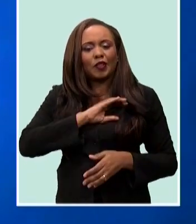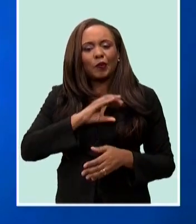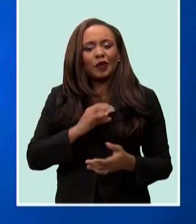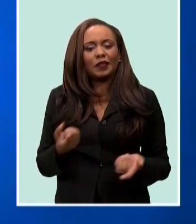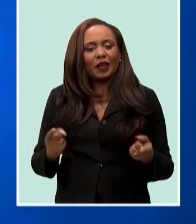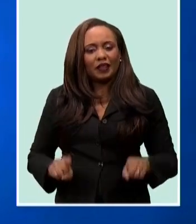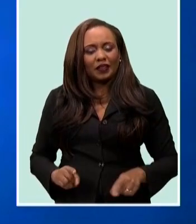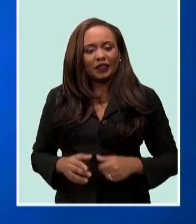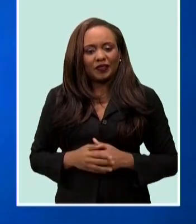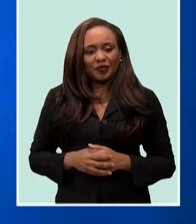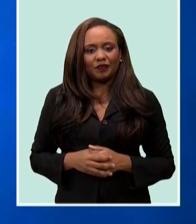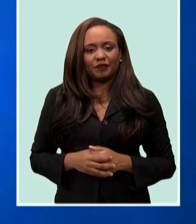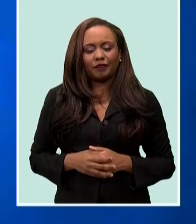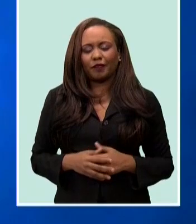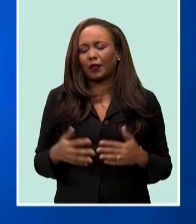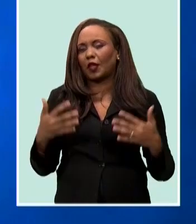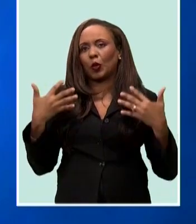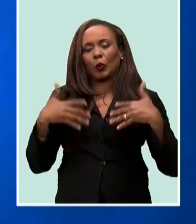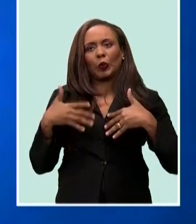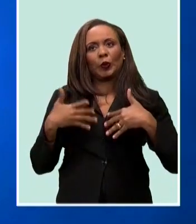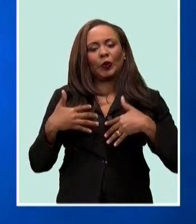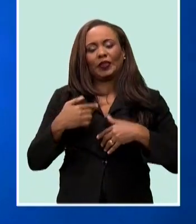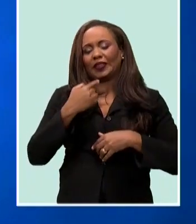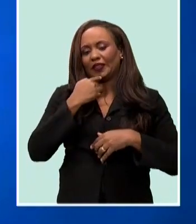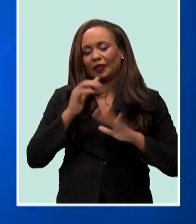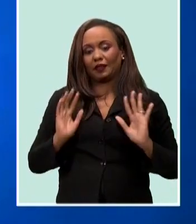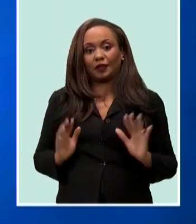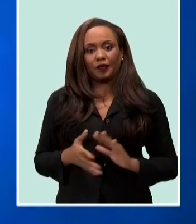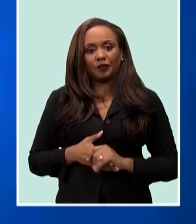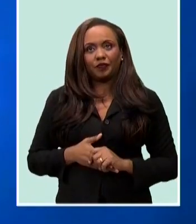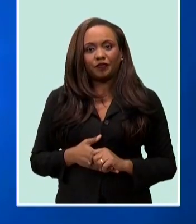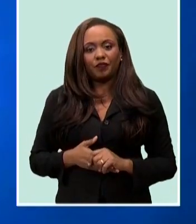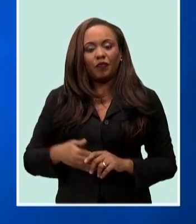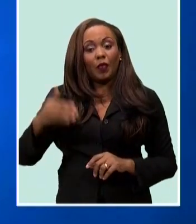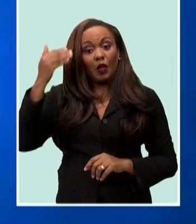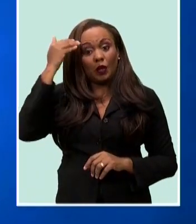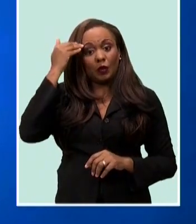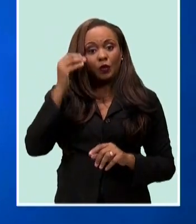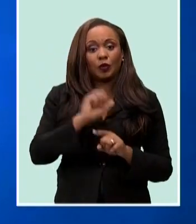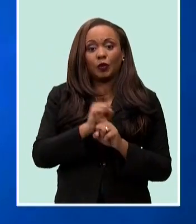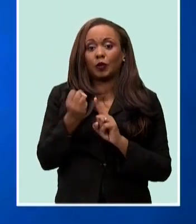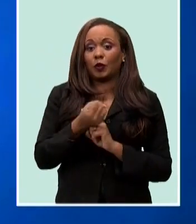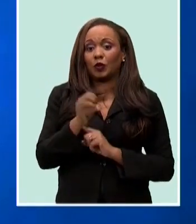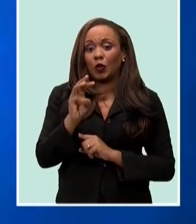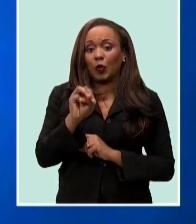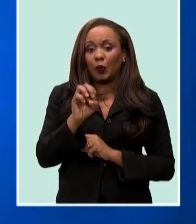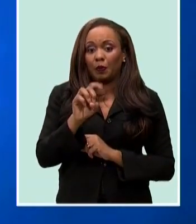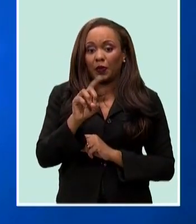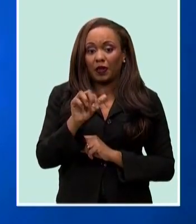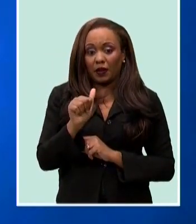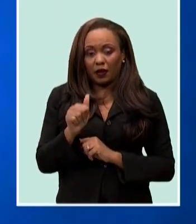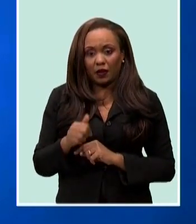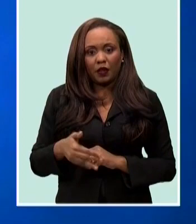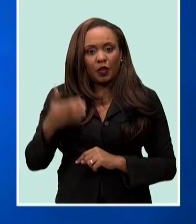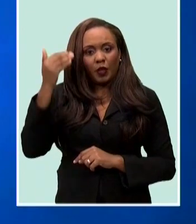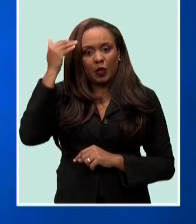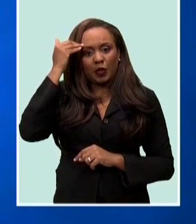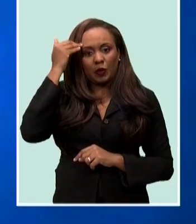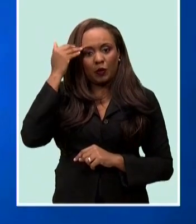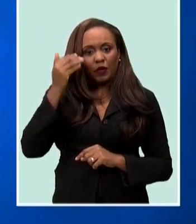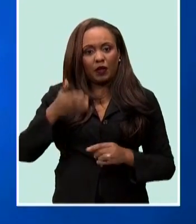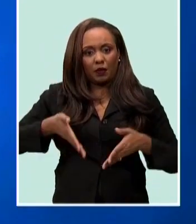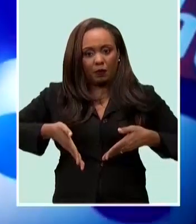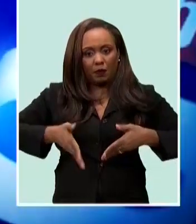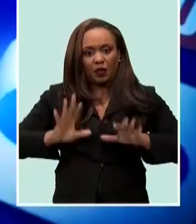larceny. Wow, some serious things there. And of course, you know that social media always wins. There is a permission form making